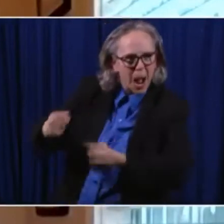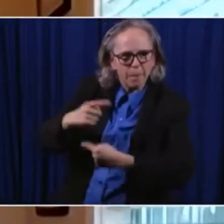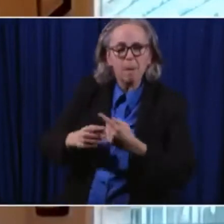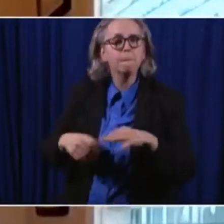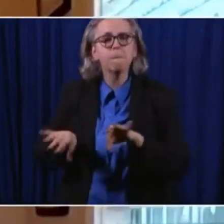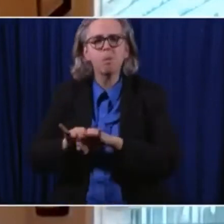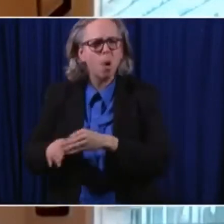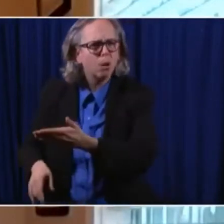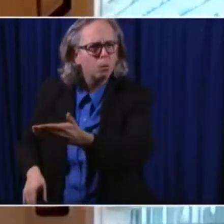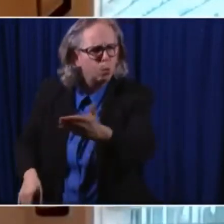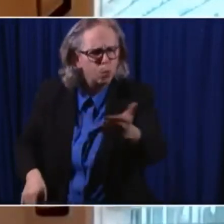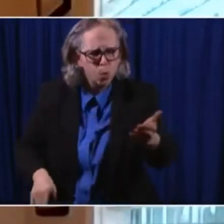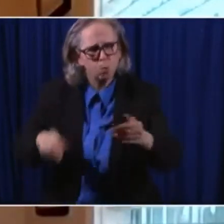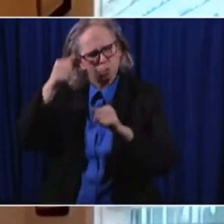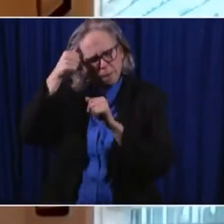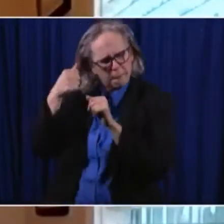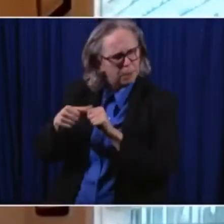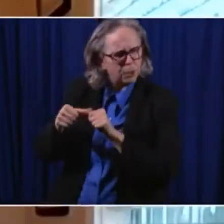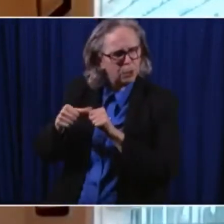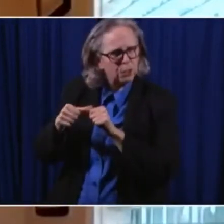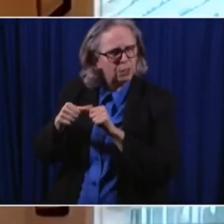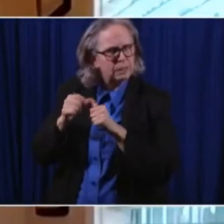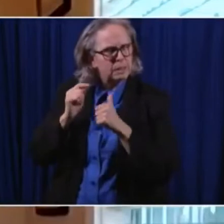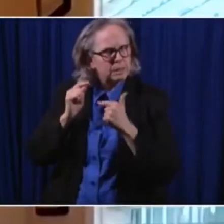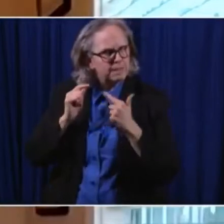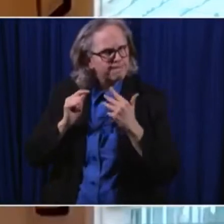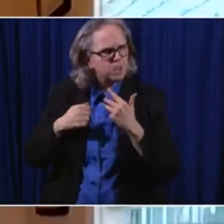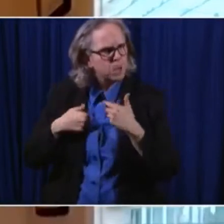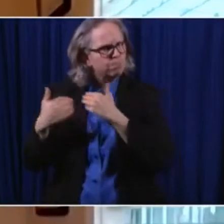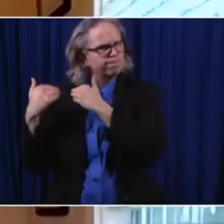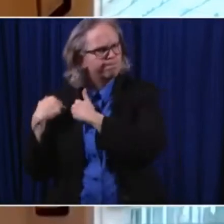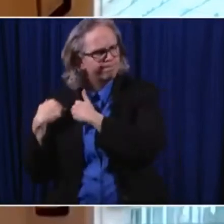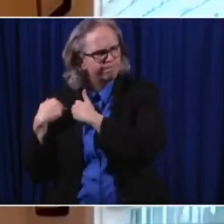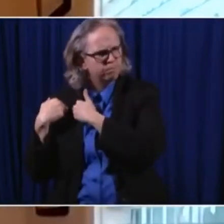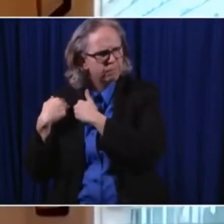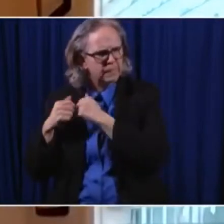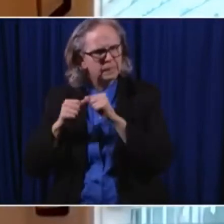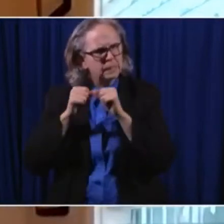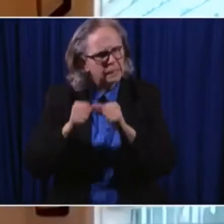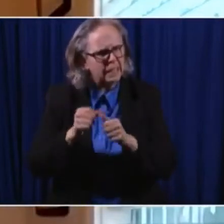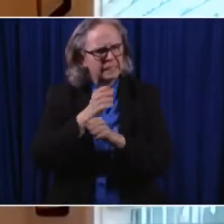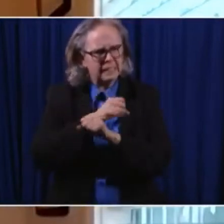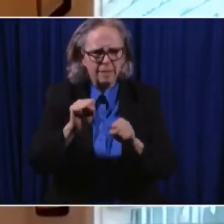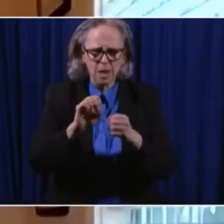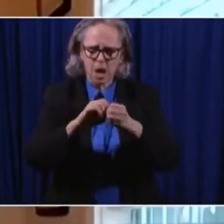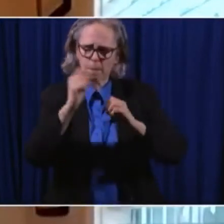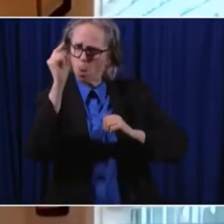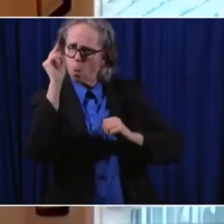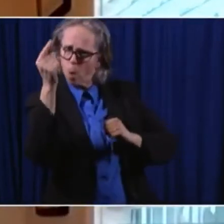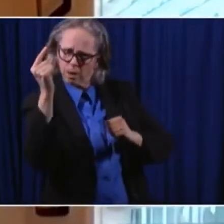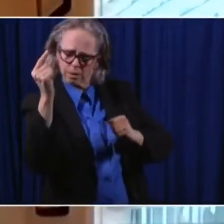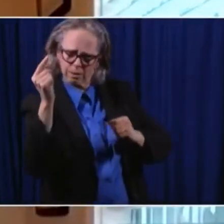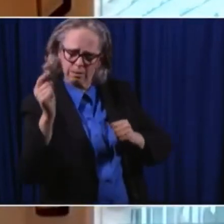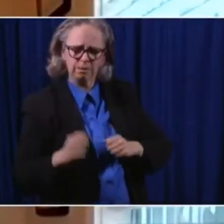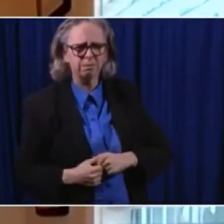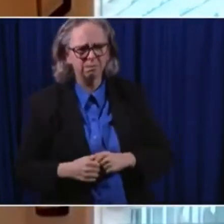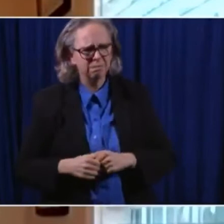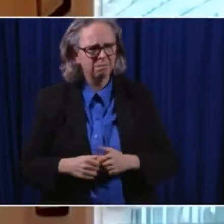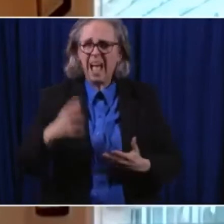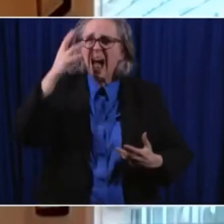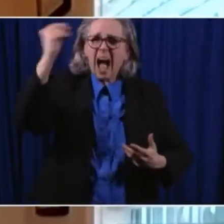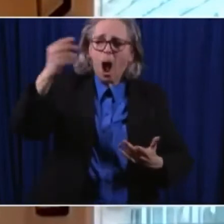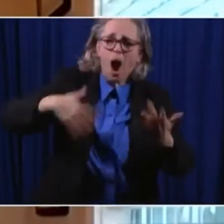is part of our recommendations for staying safe in Ohio. Number one, we should stay home as much as possible.